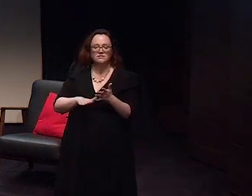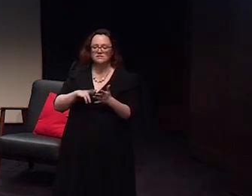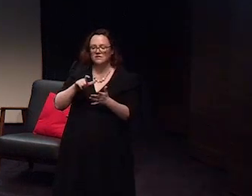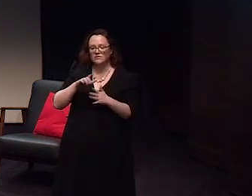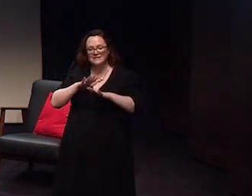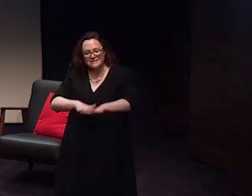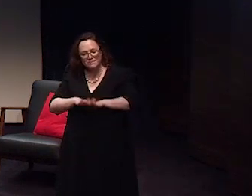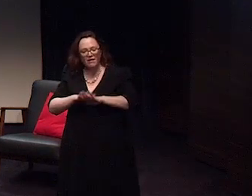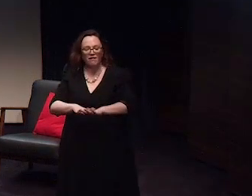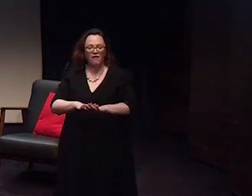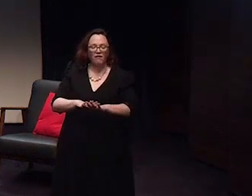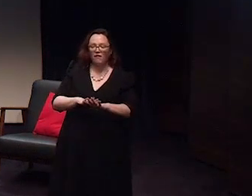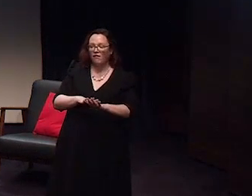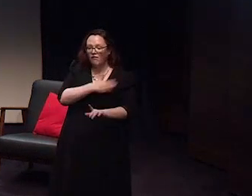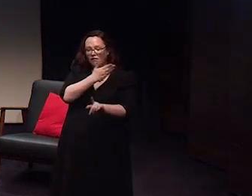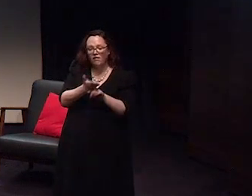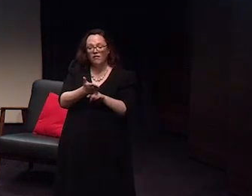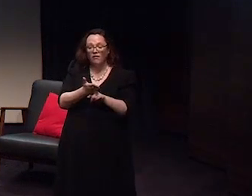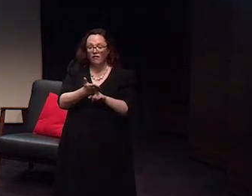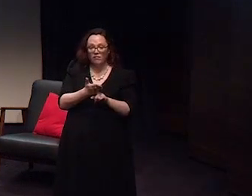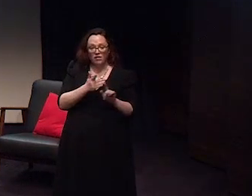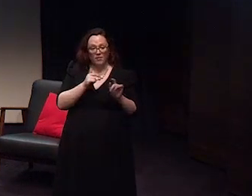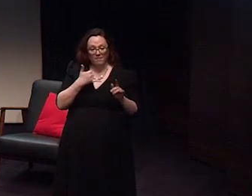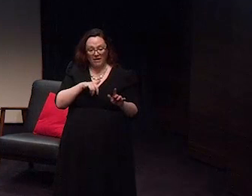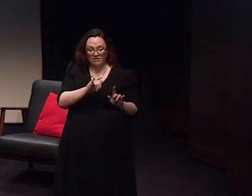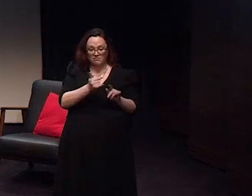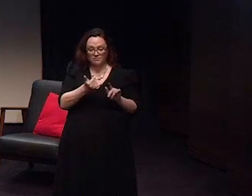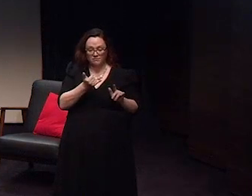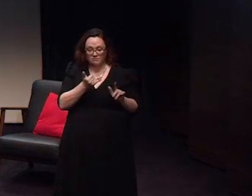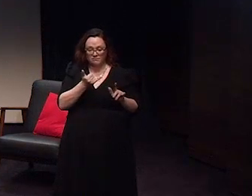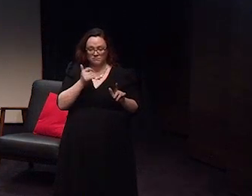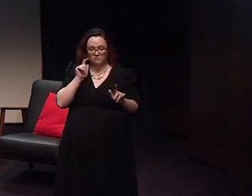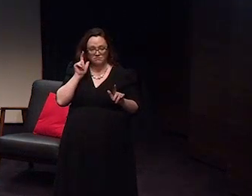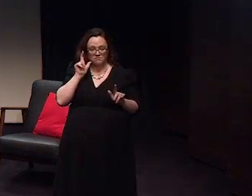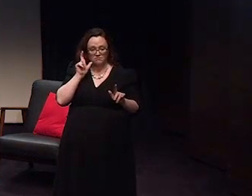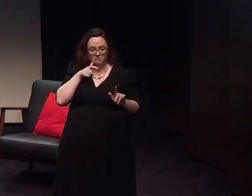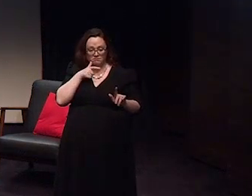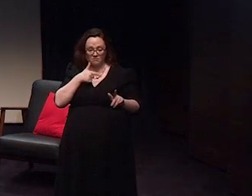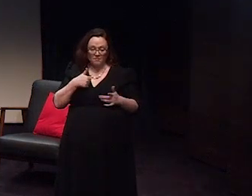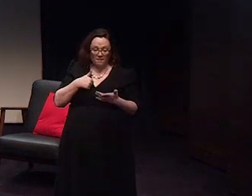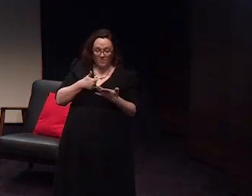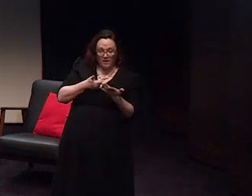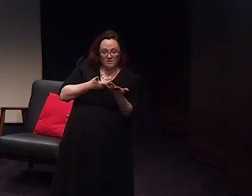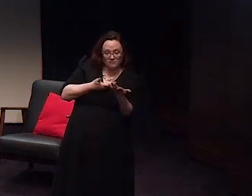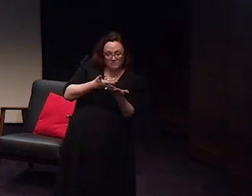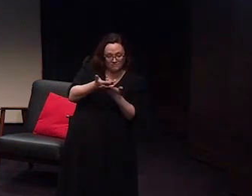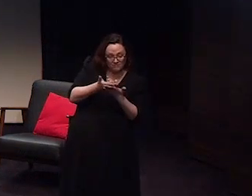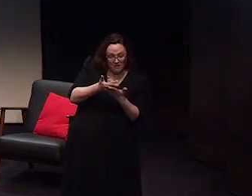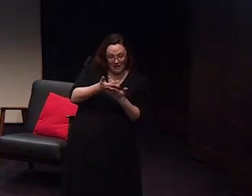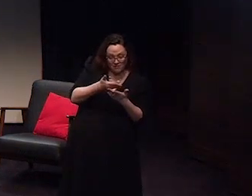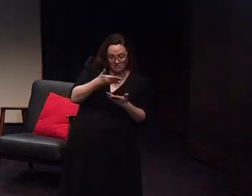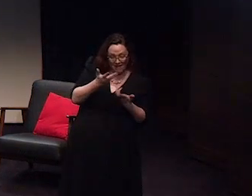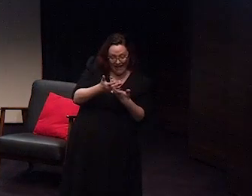by emergency medical dispatchers or whether they were assisted by sending a CPR demonstration video to the